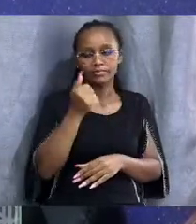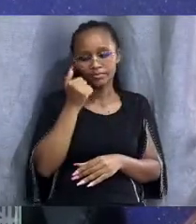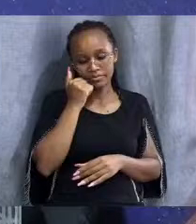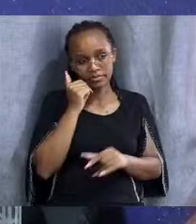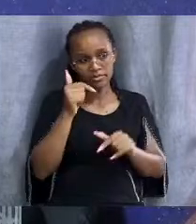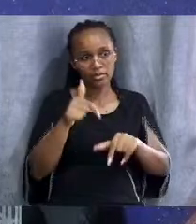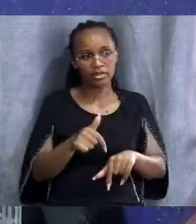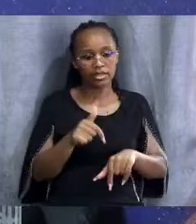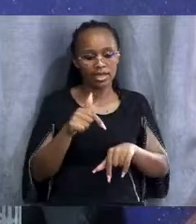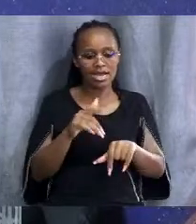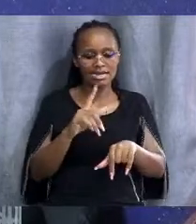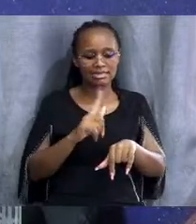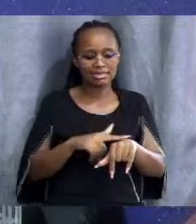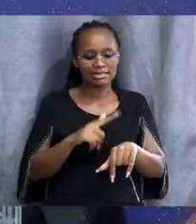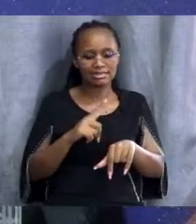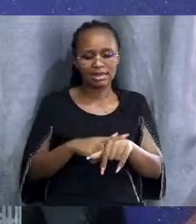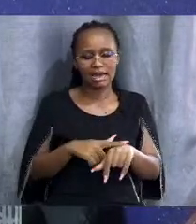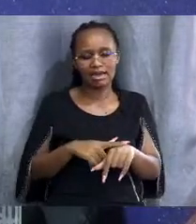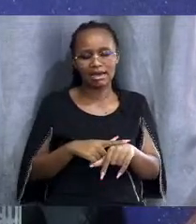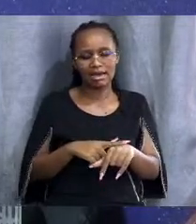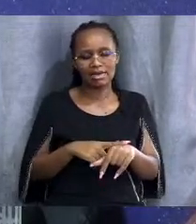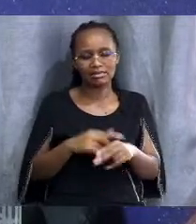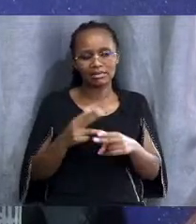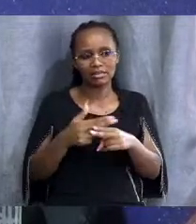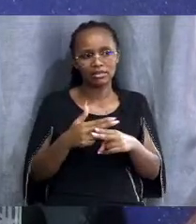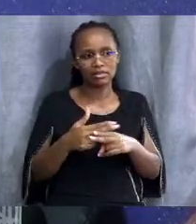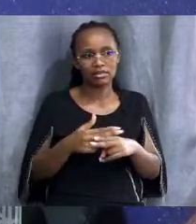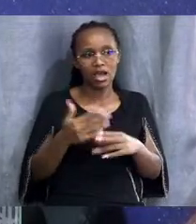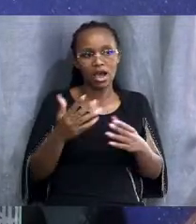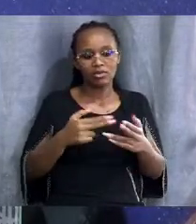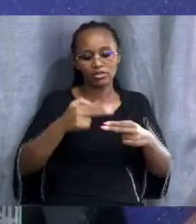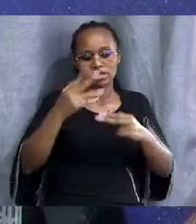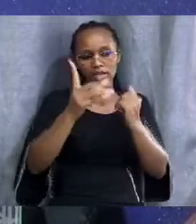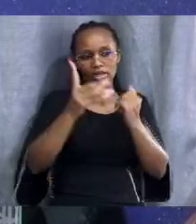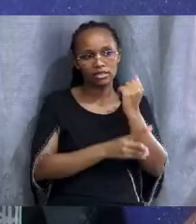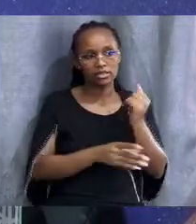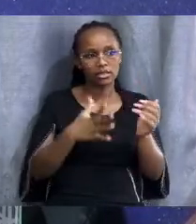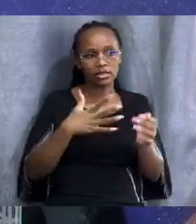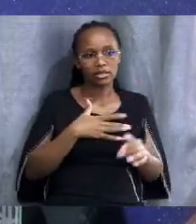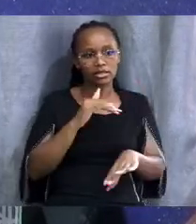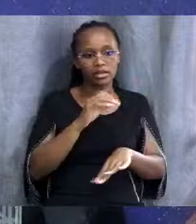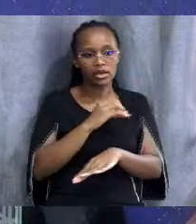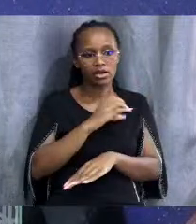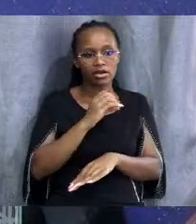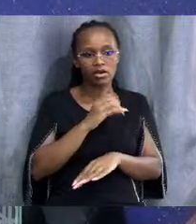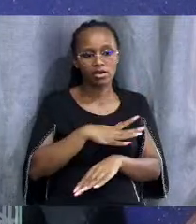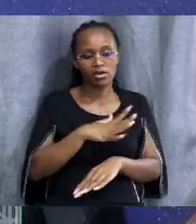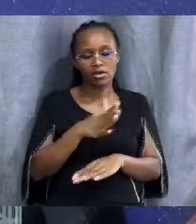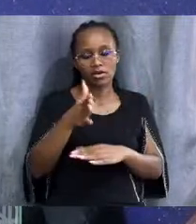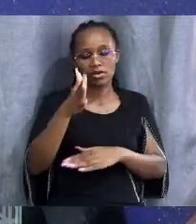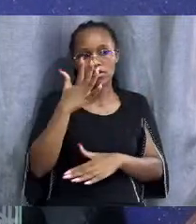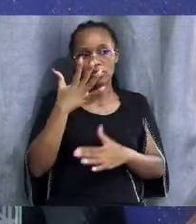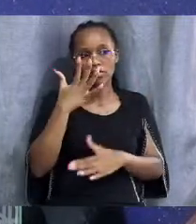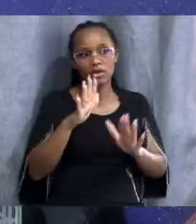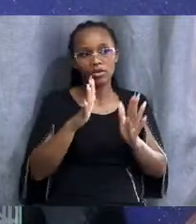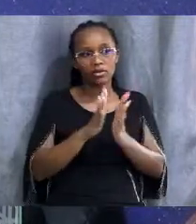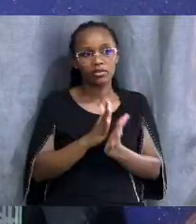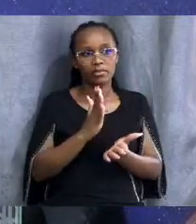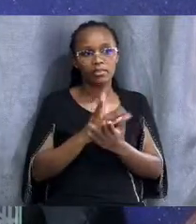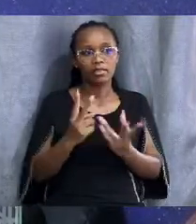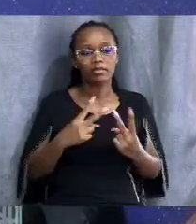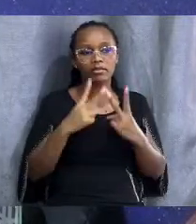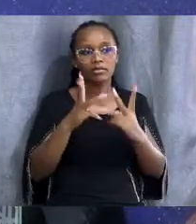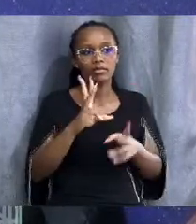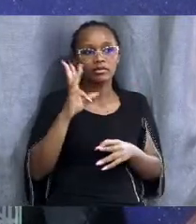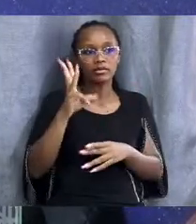this untimely death. Jed was a highly disciplined and a God-fearing learner. His angelic voice